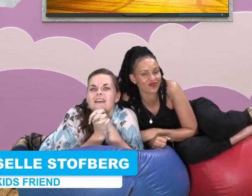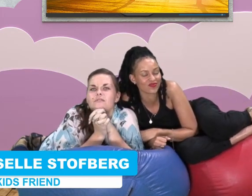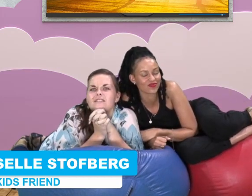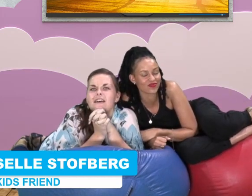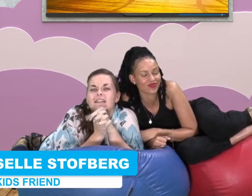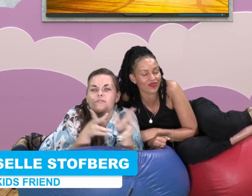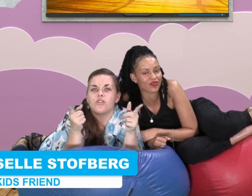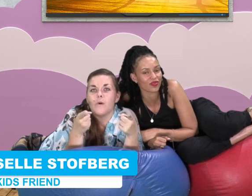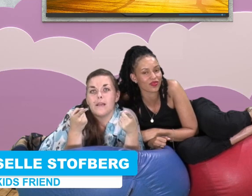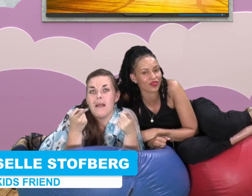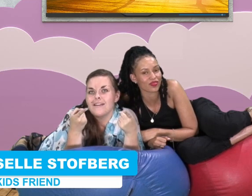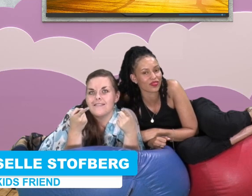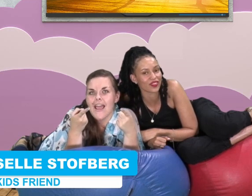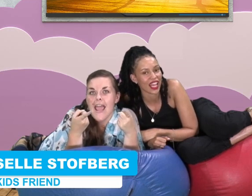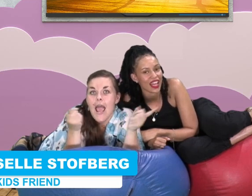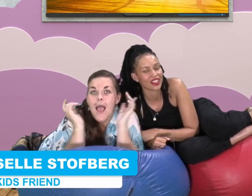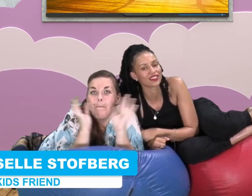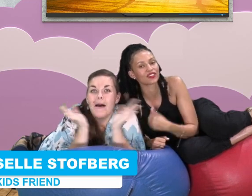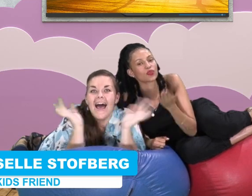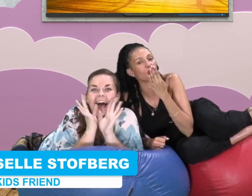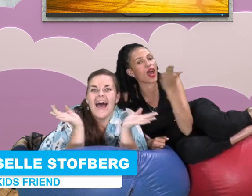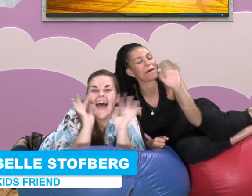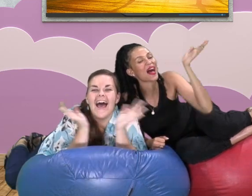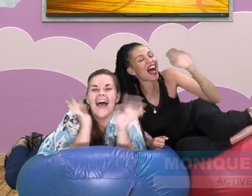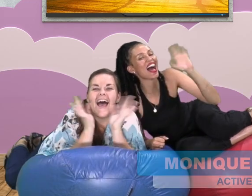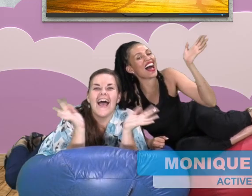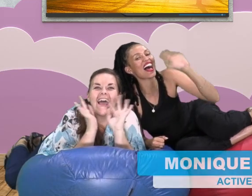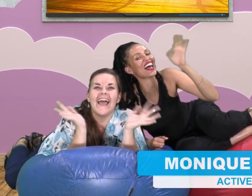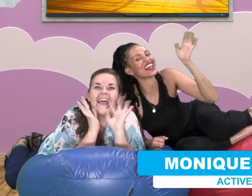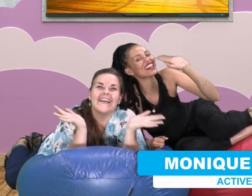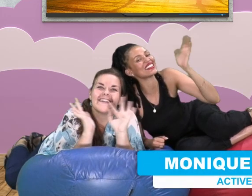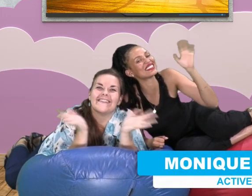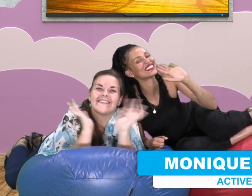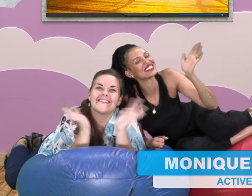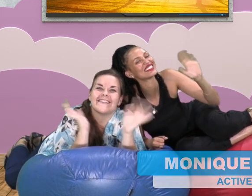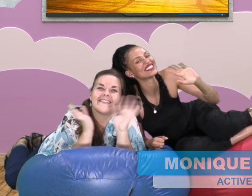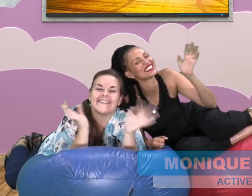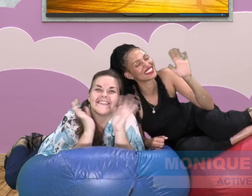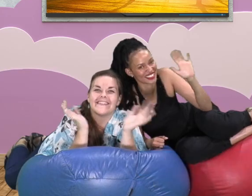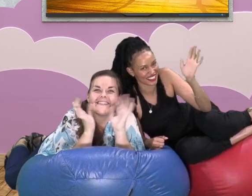stay safe and stay active and enjoy Independence Day. Bye! Bye! Bye.